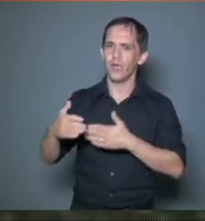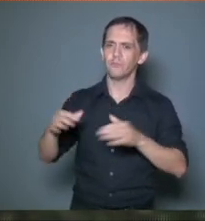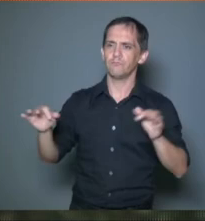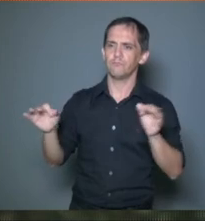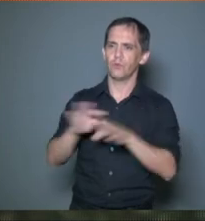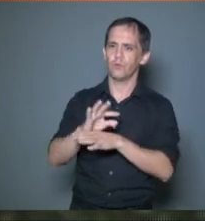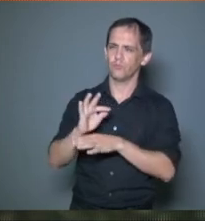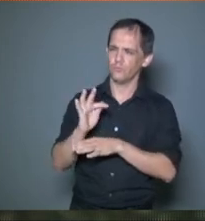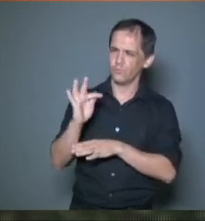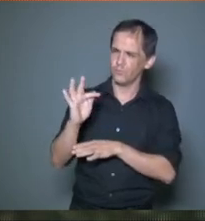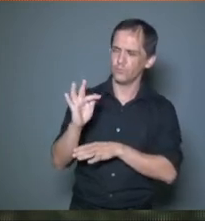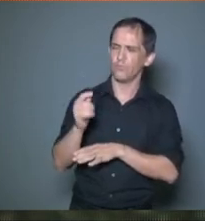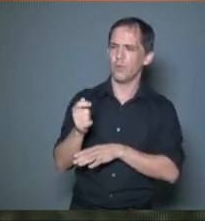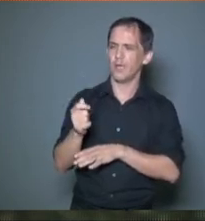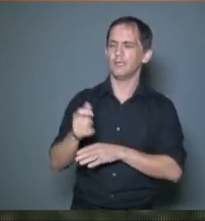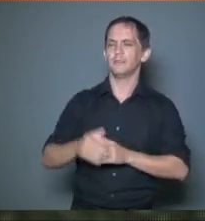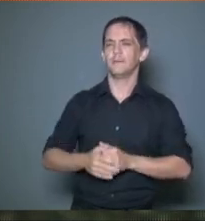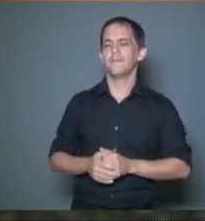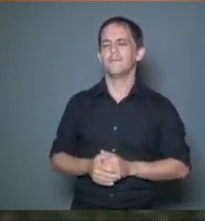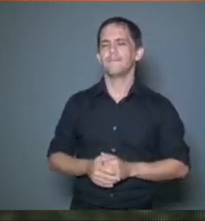will be concluded soon.